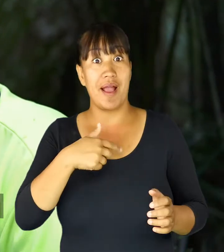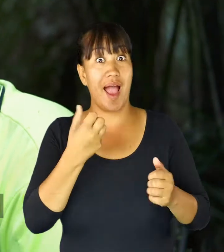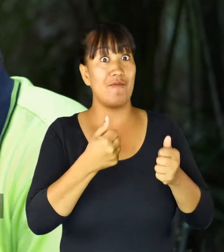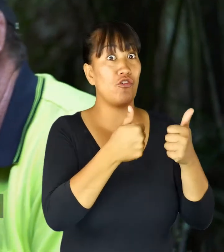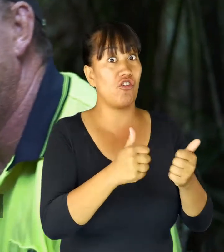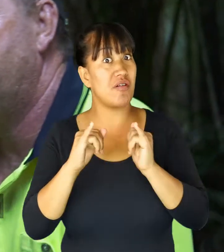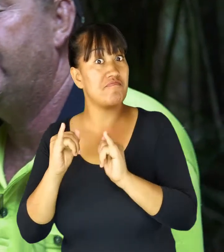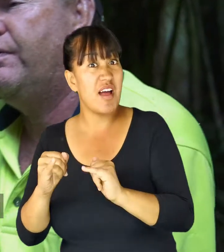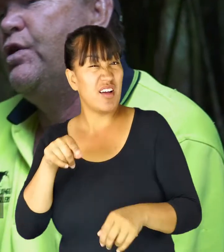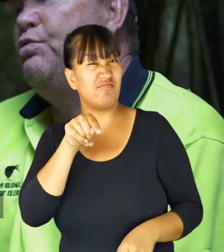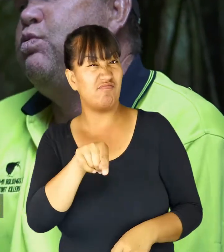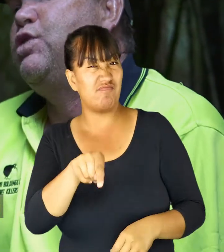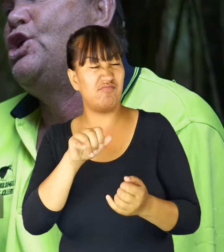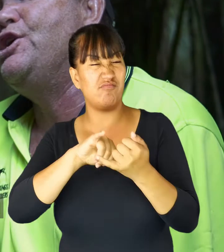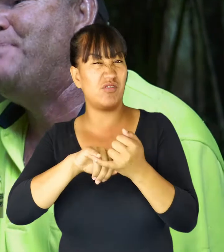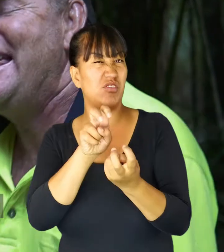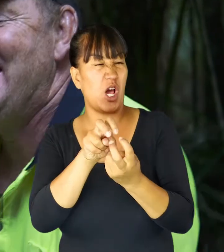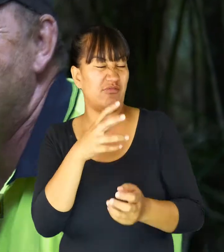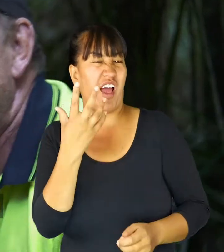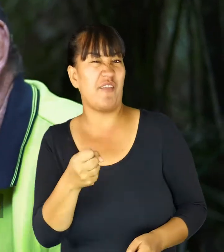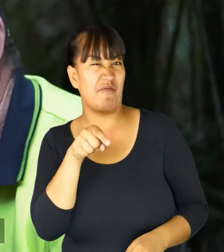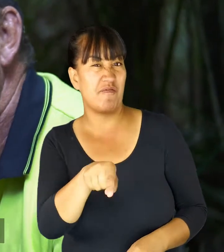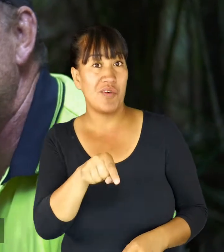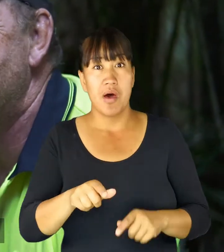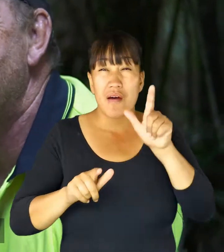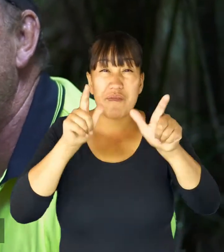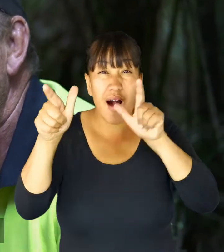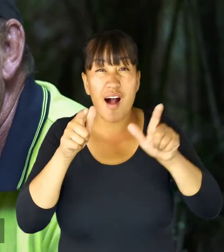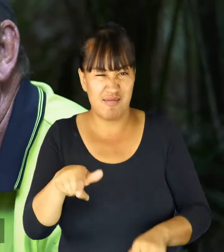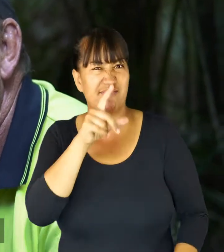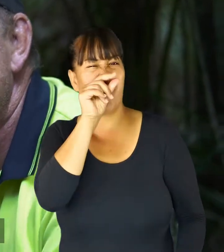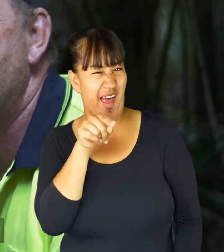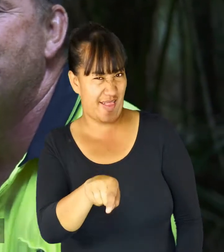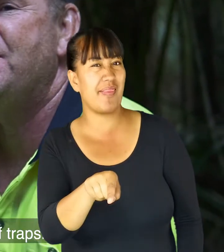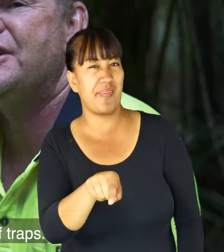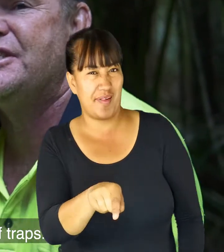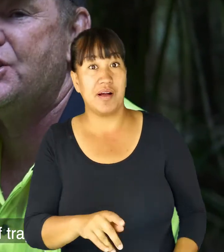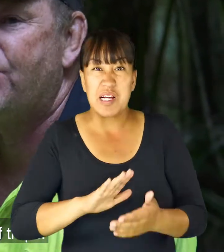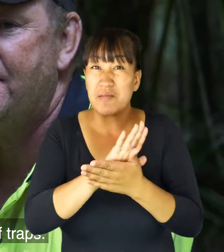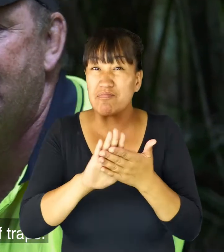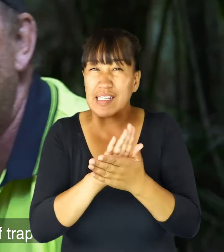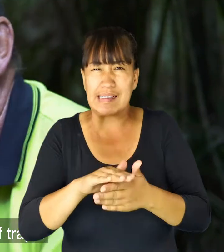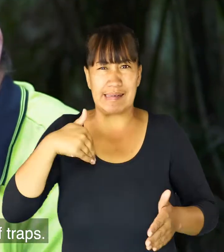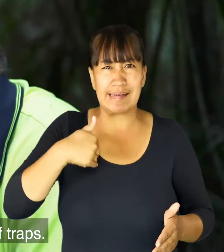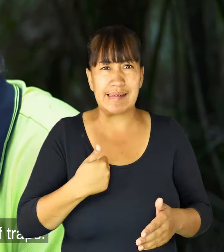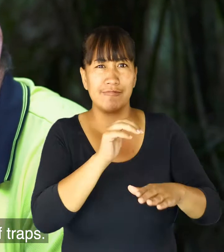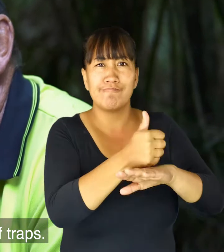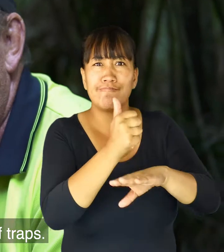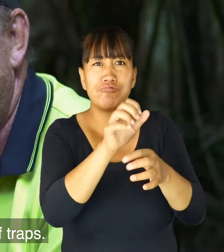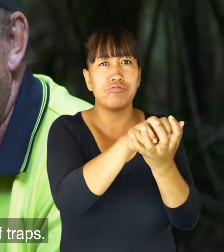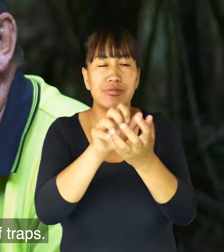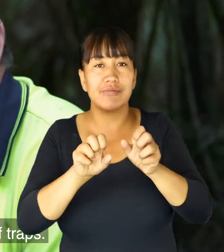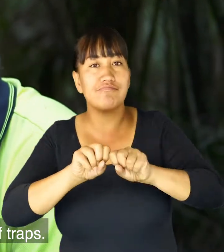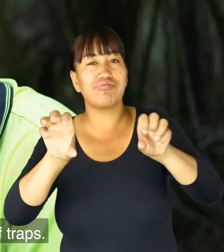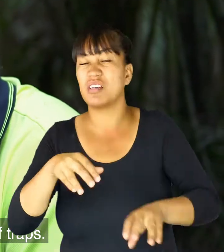We have the good and bad thing about stoats is they travel big distances, so you don't need to saturate the area with